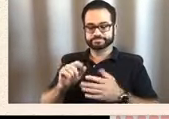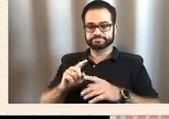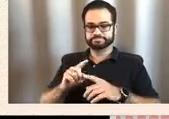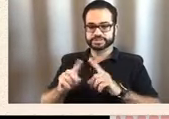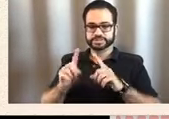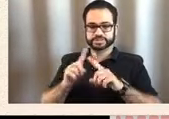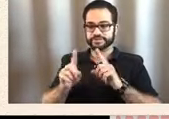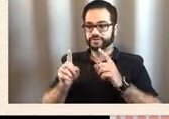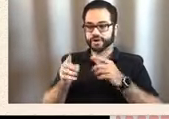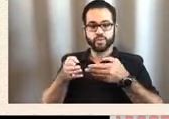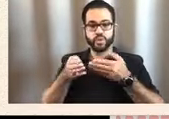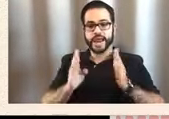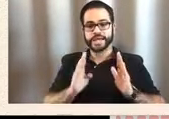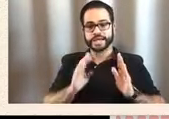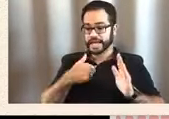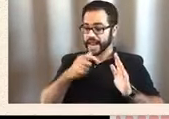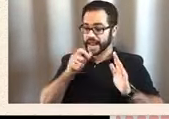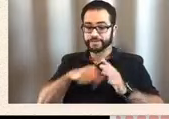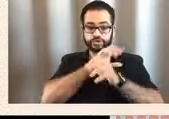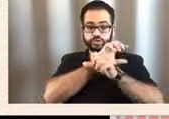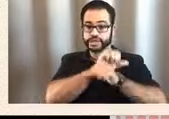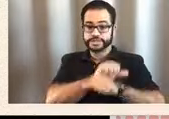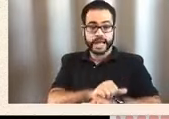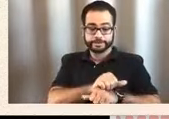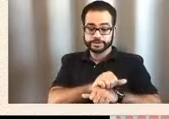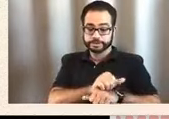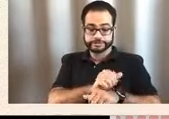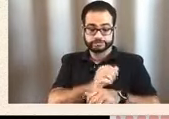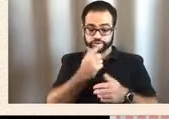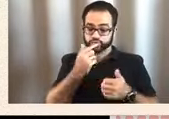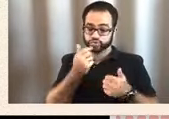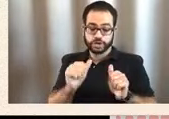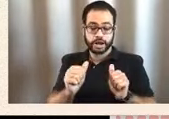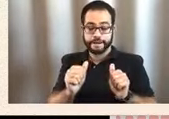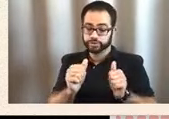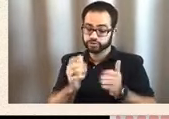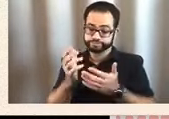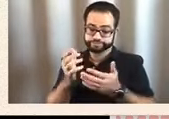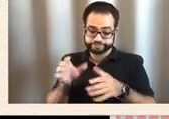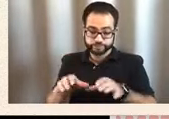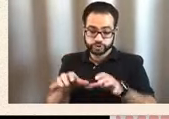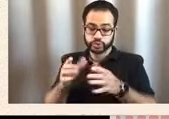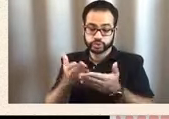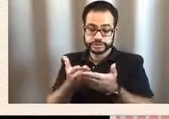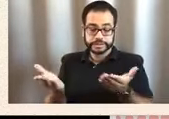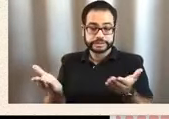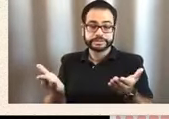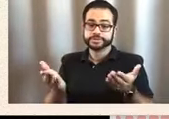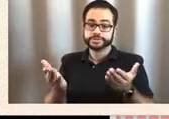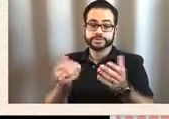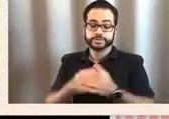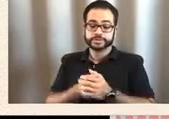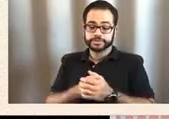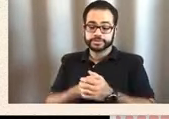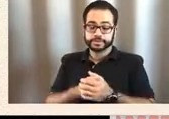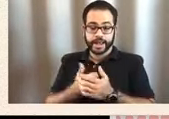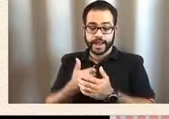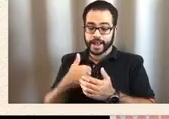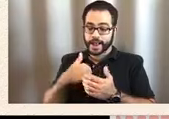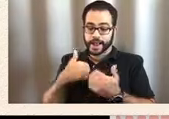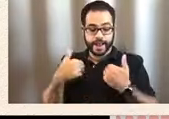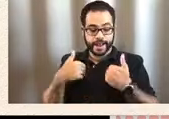have to adapt to get things done. Um, there's just ways that I have to